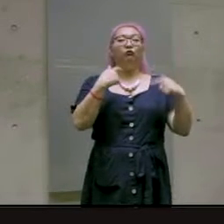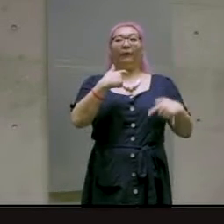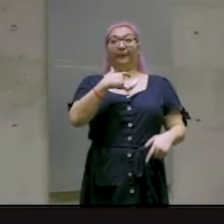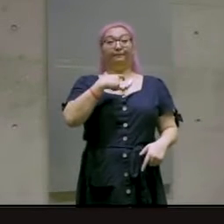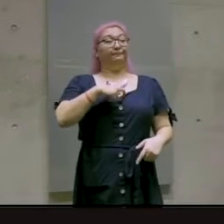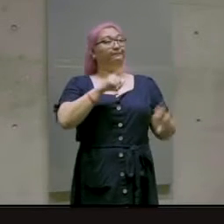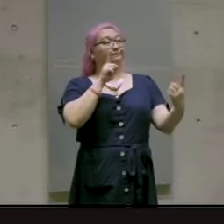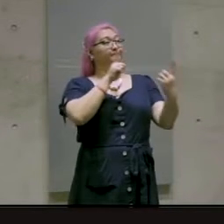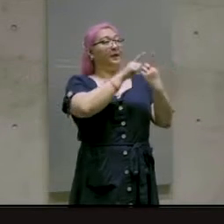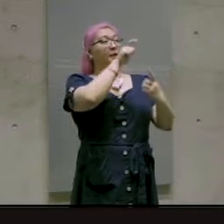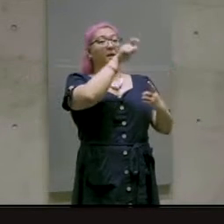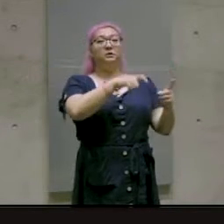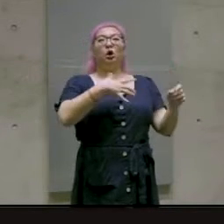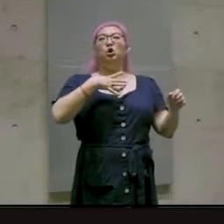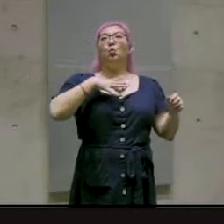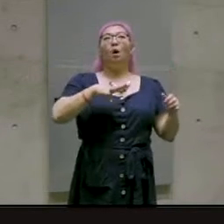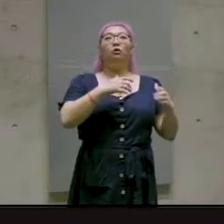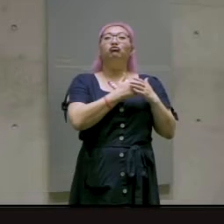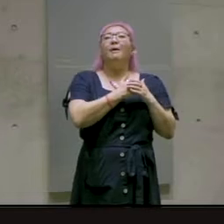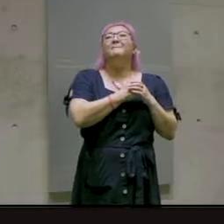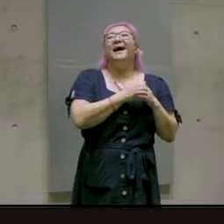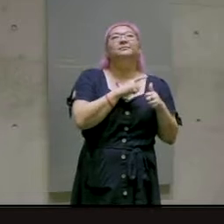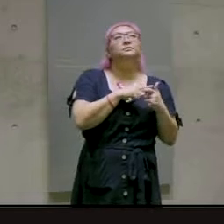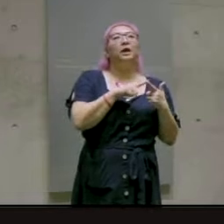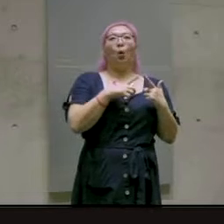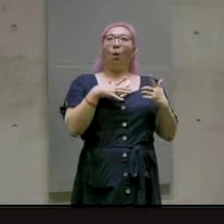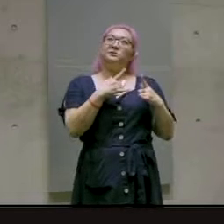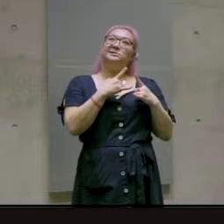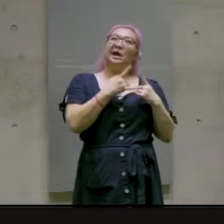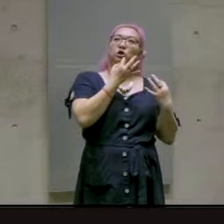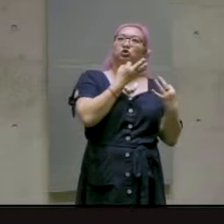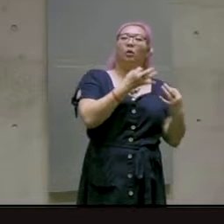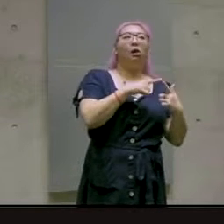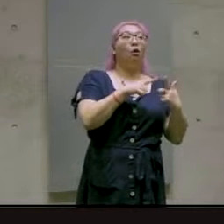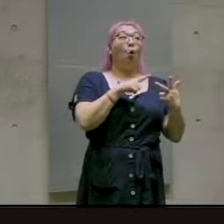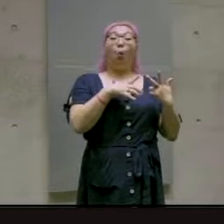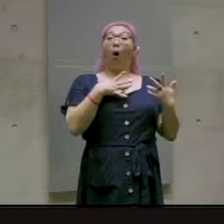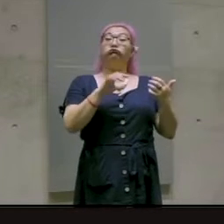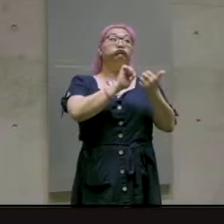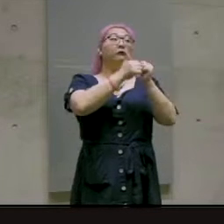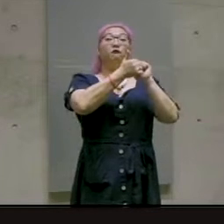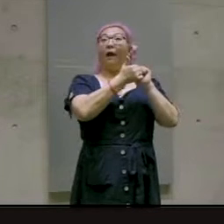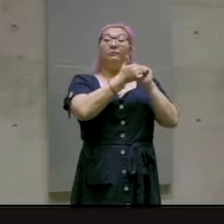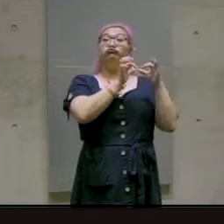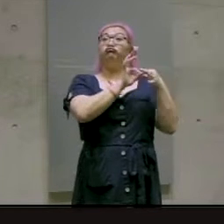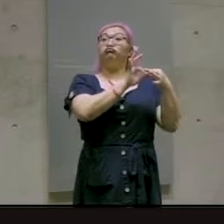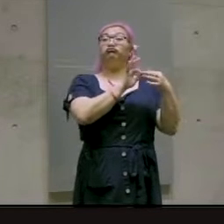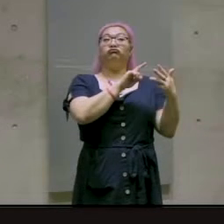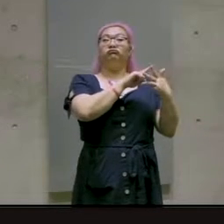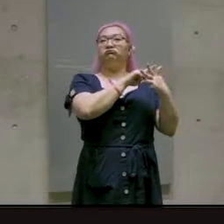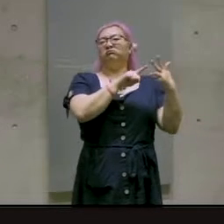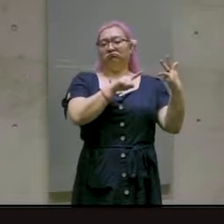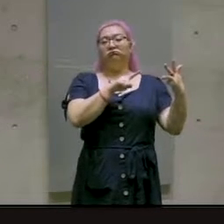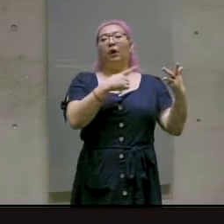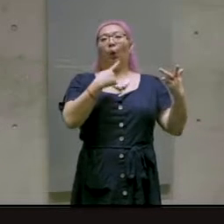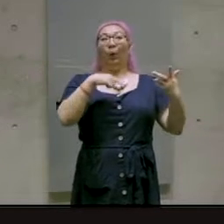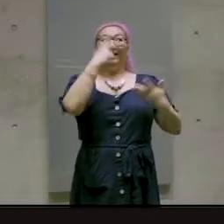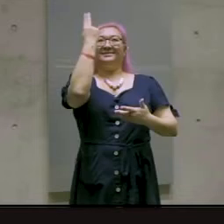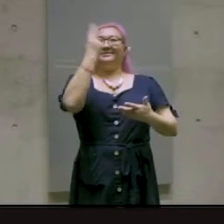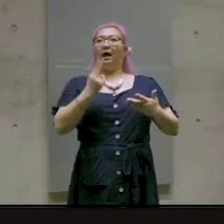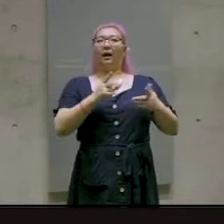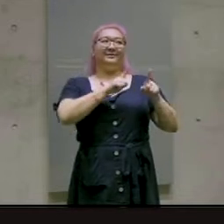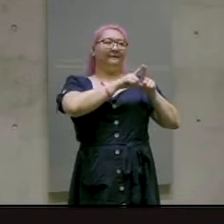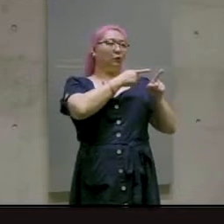or some combination of the above. So we're kind of trying to design different routes through each intimate encounter with a particular